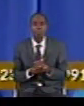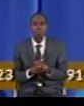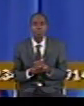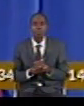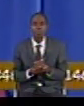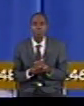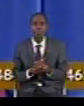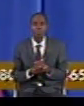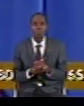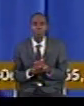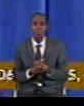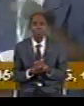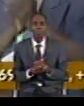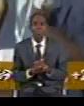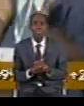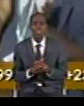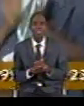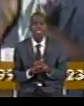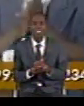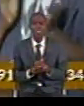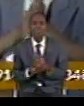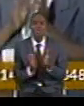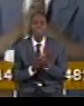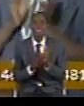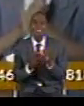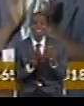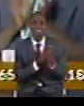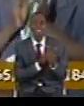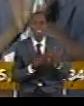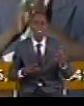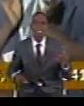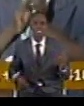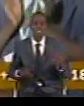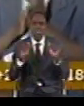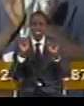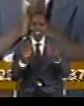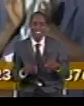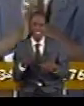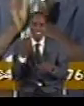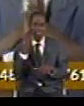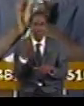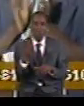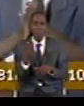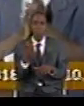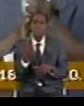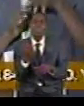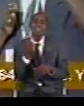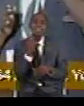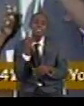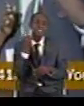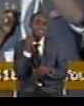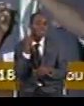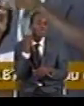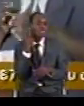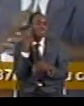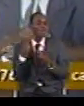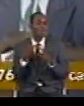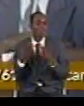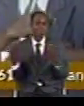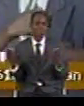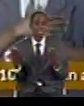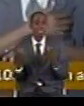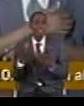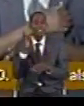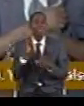Baba. Praise the Lord. You can see the deaf ears opened. If the ears were